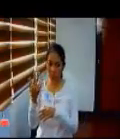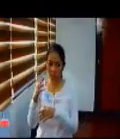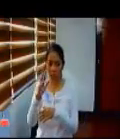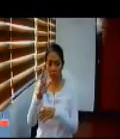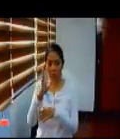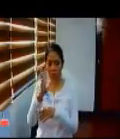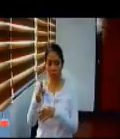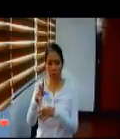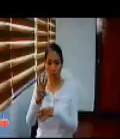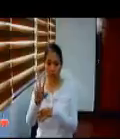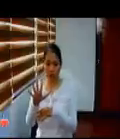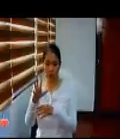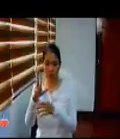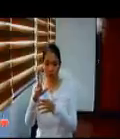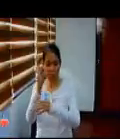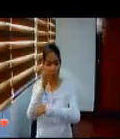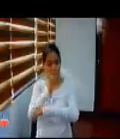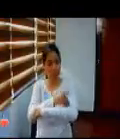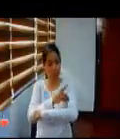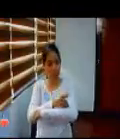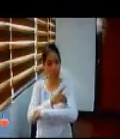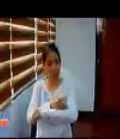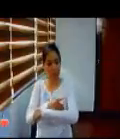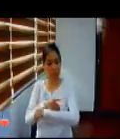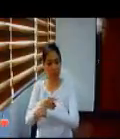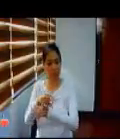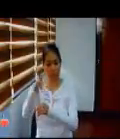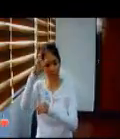30 days. Tapos they're talking about the 2-week chicken.